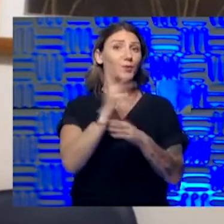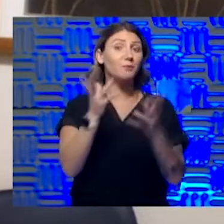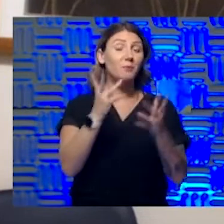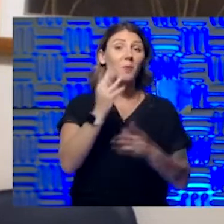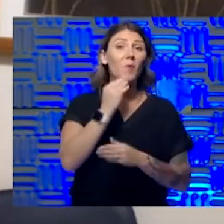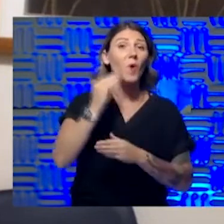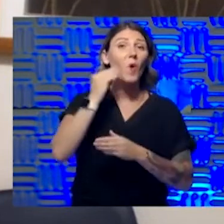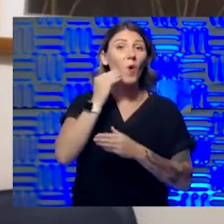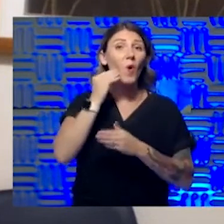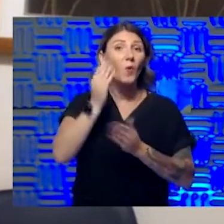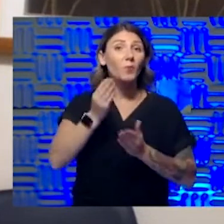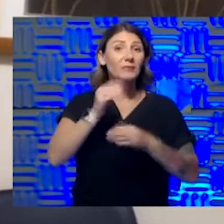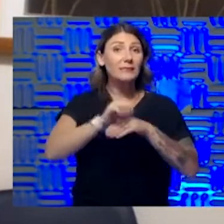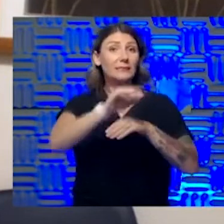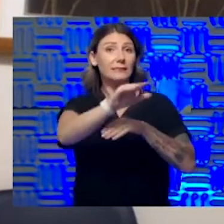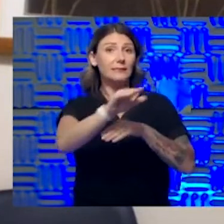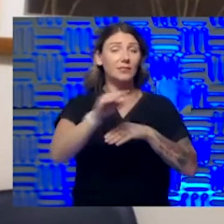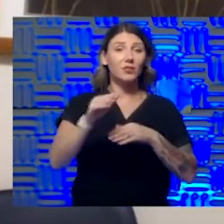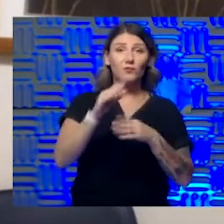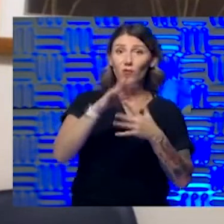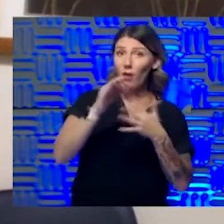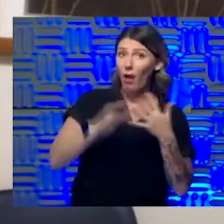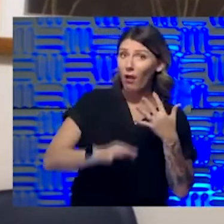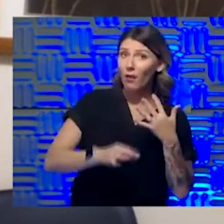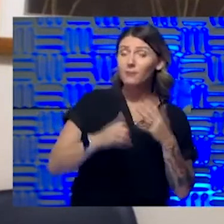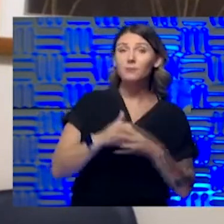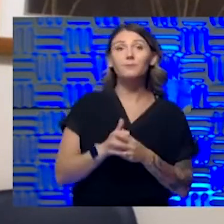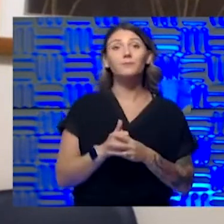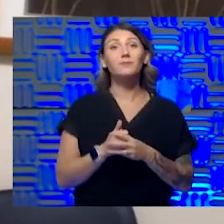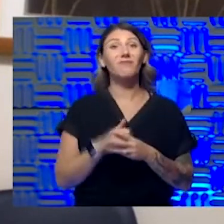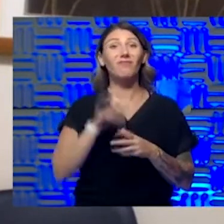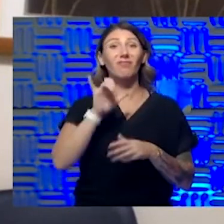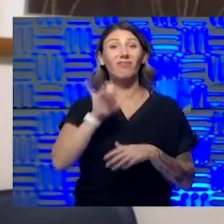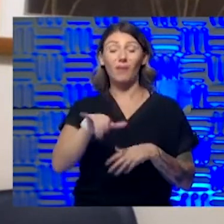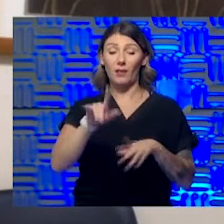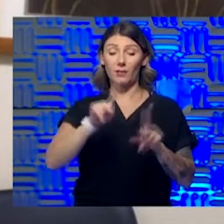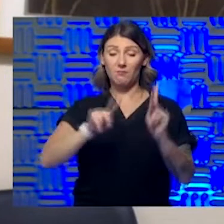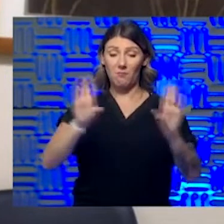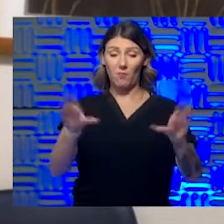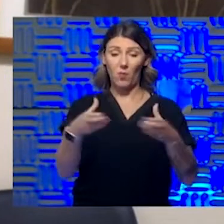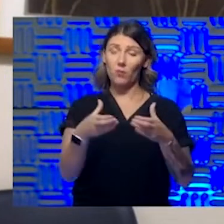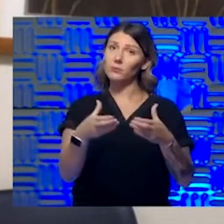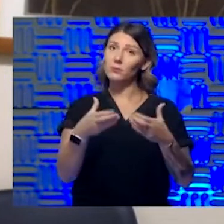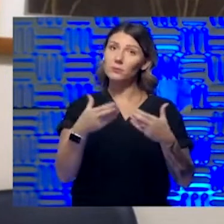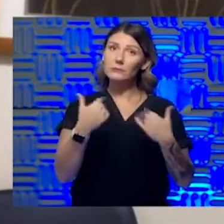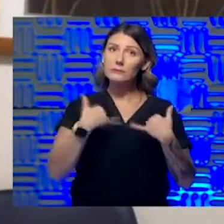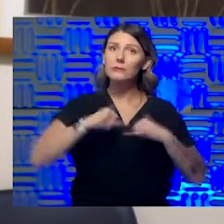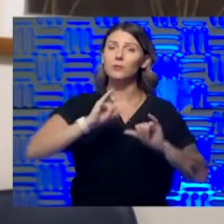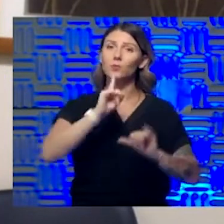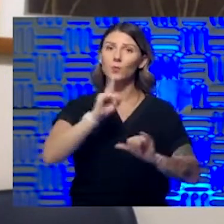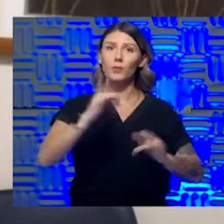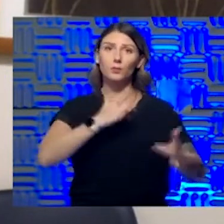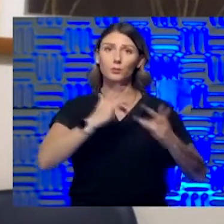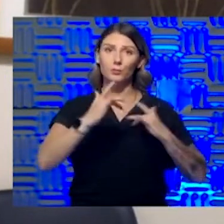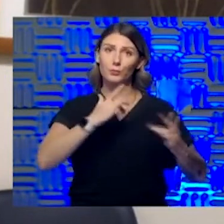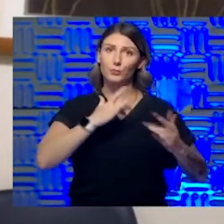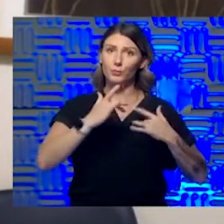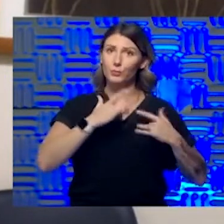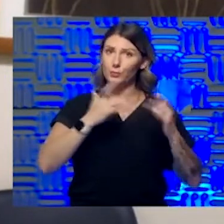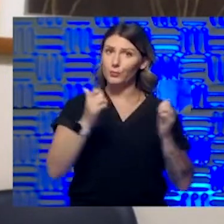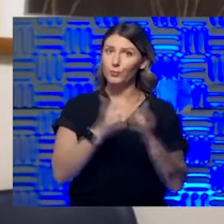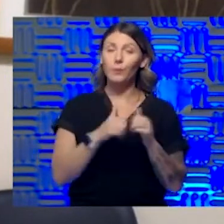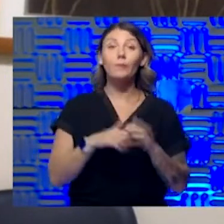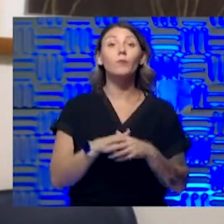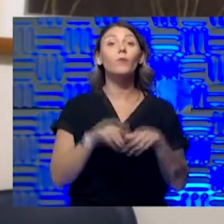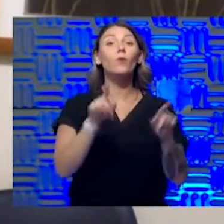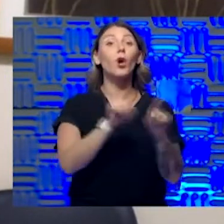those sorts of things. But that's a population we still have very strong concerns about. Also, for example, our